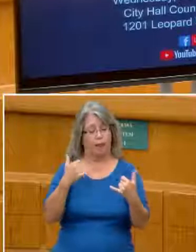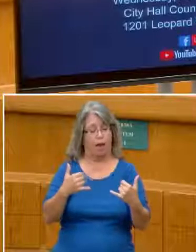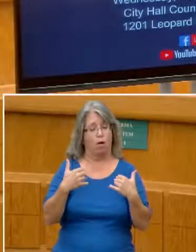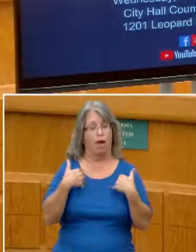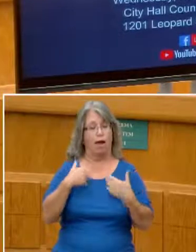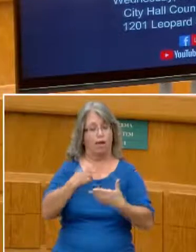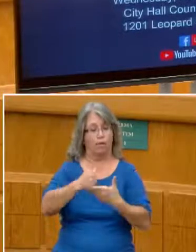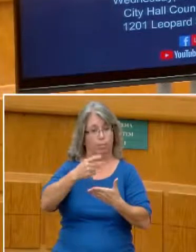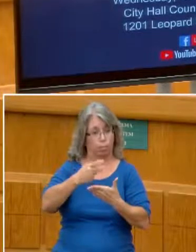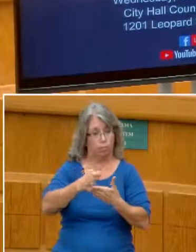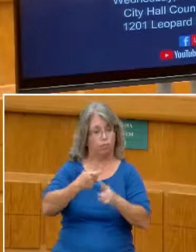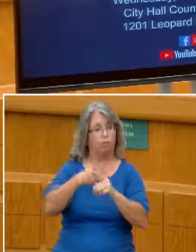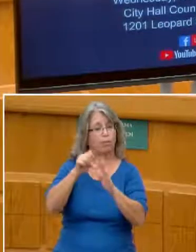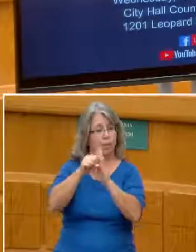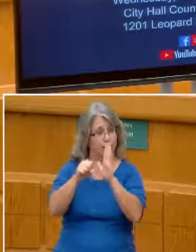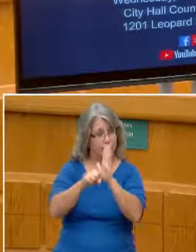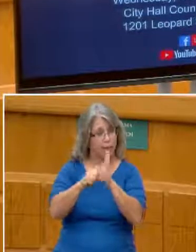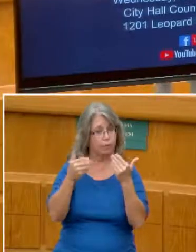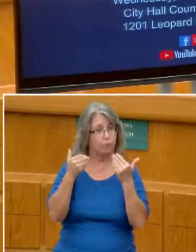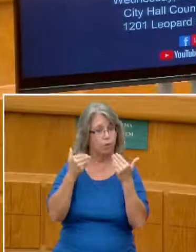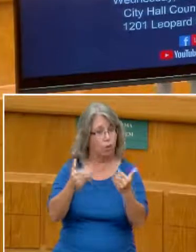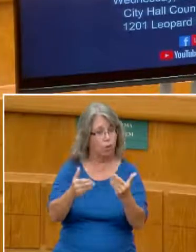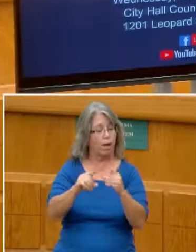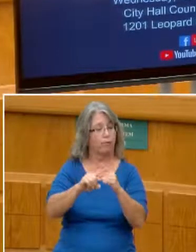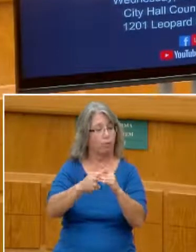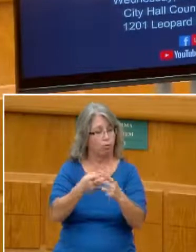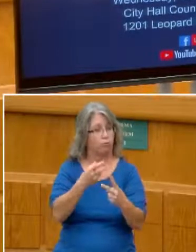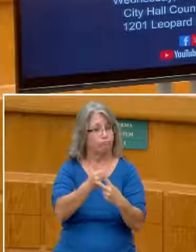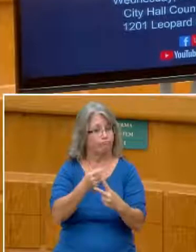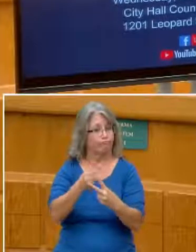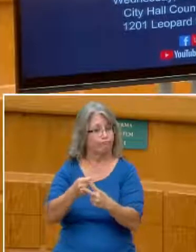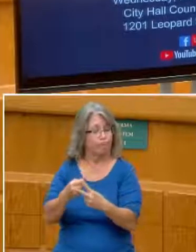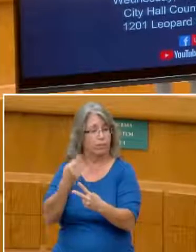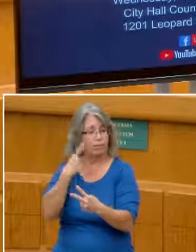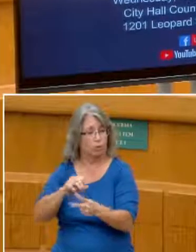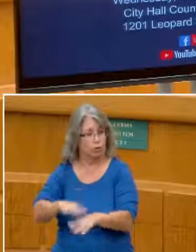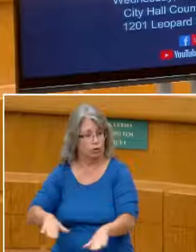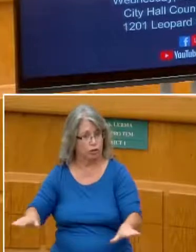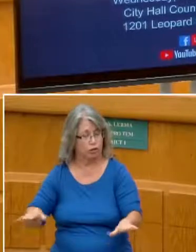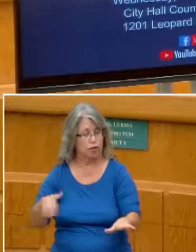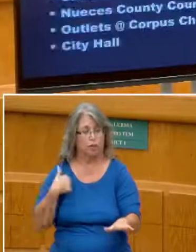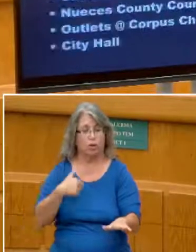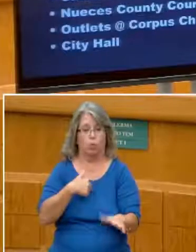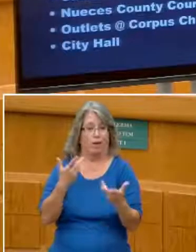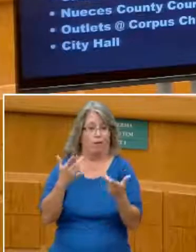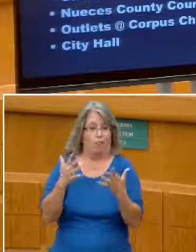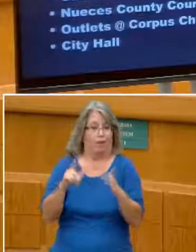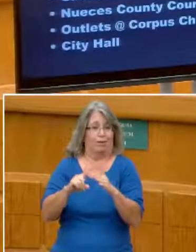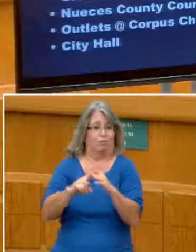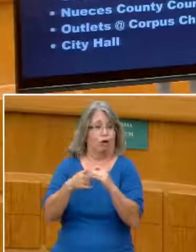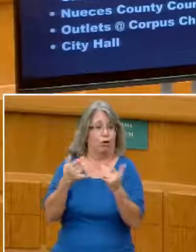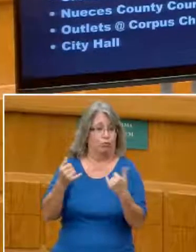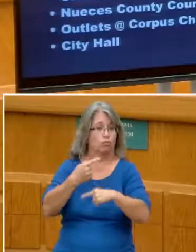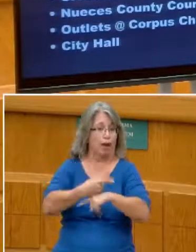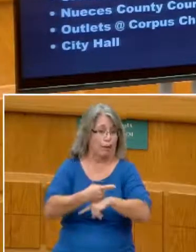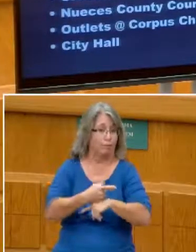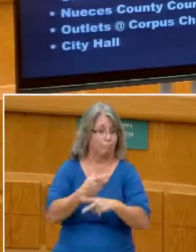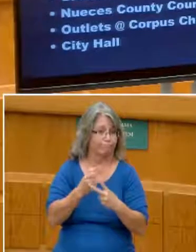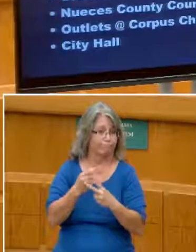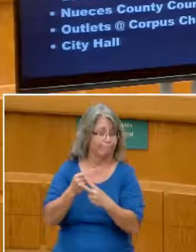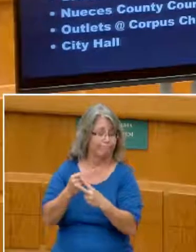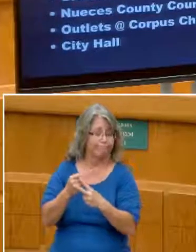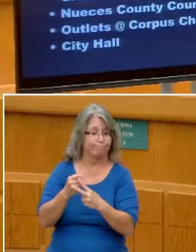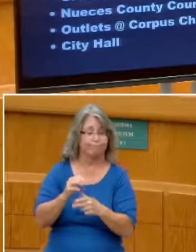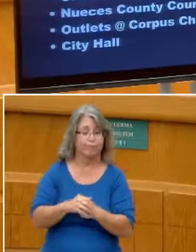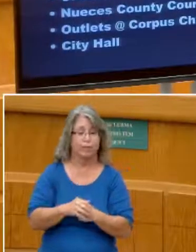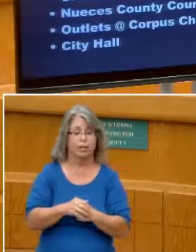the health district has started administering these pediatric vaccines as of today. So we're at